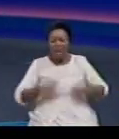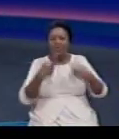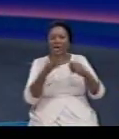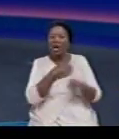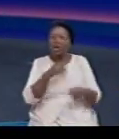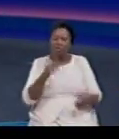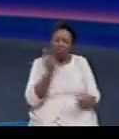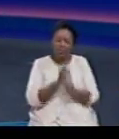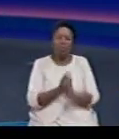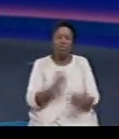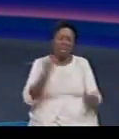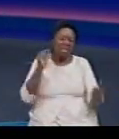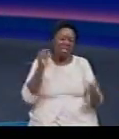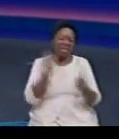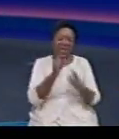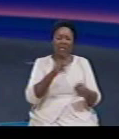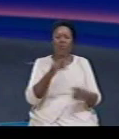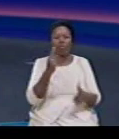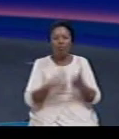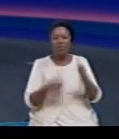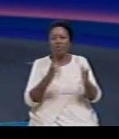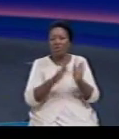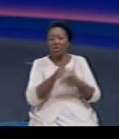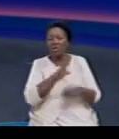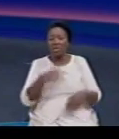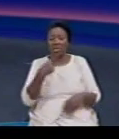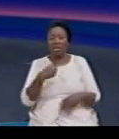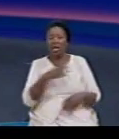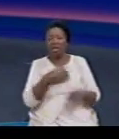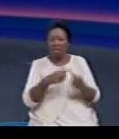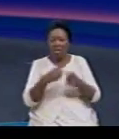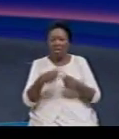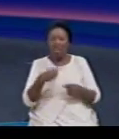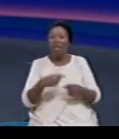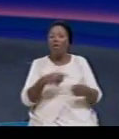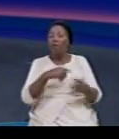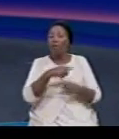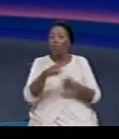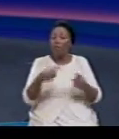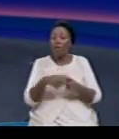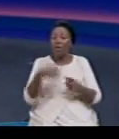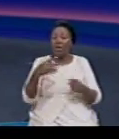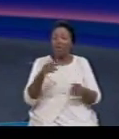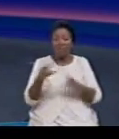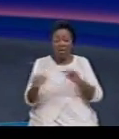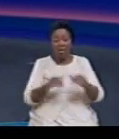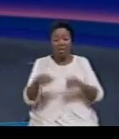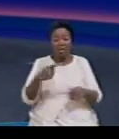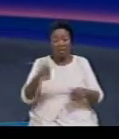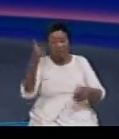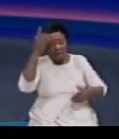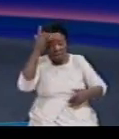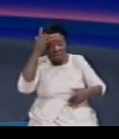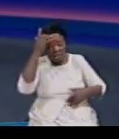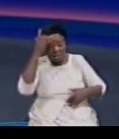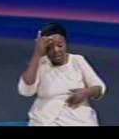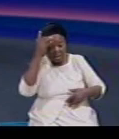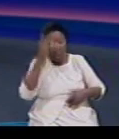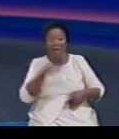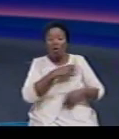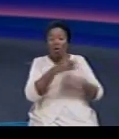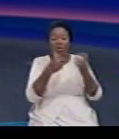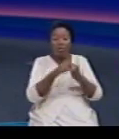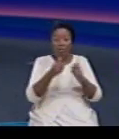Exactly what Jesus said. And then he said, when did the disease, the infirmity, the